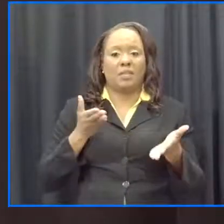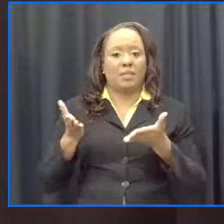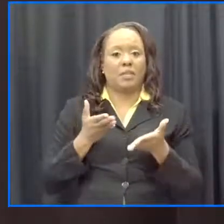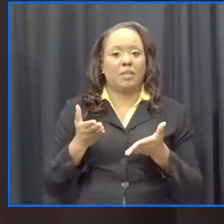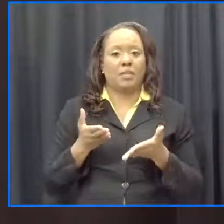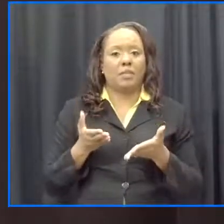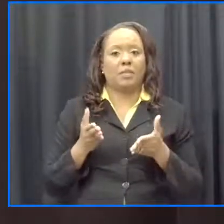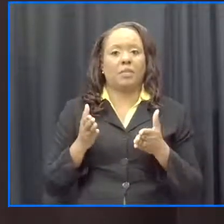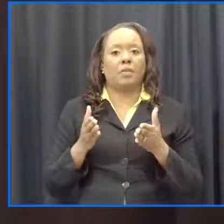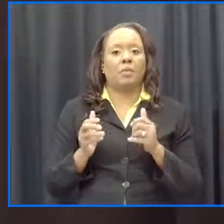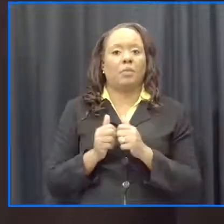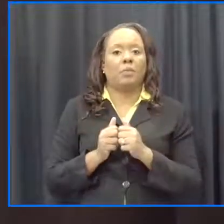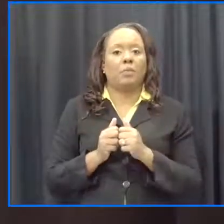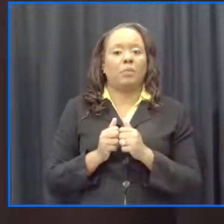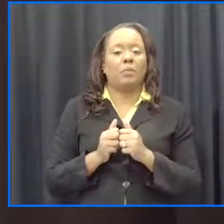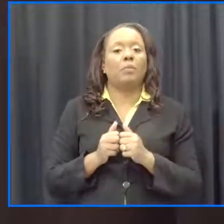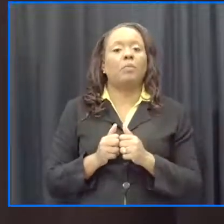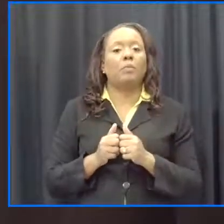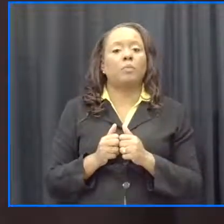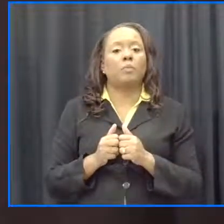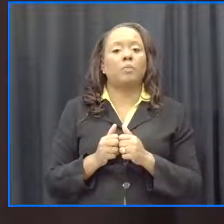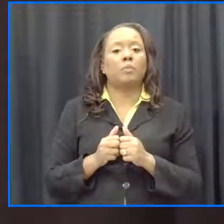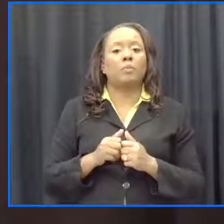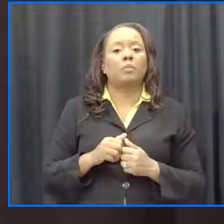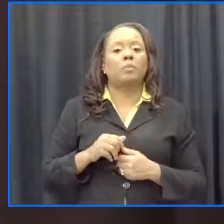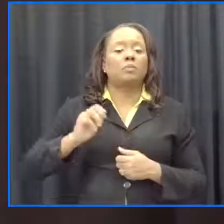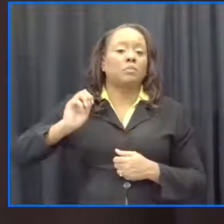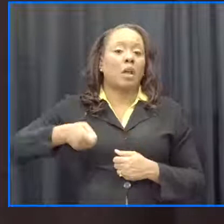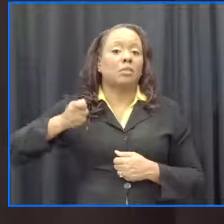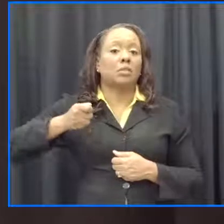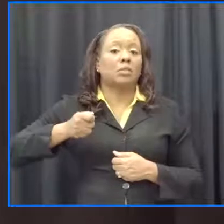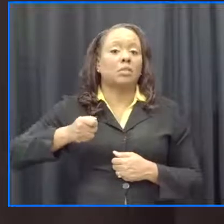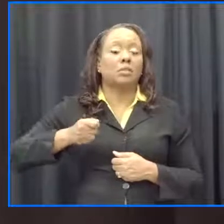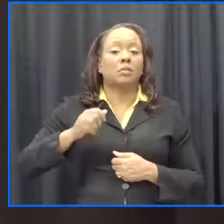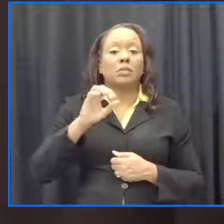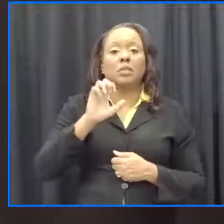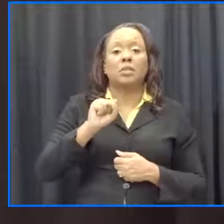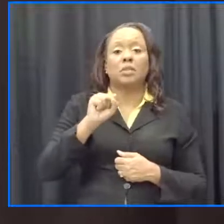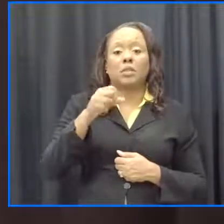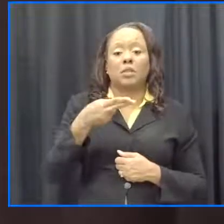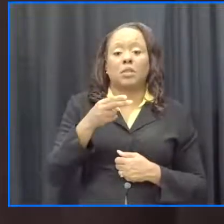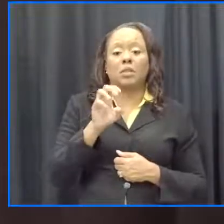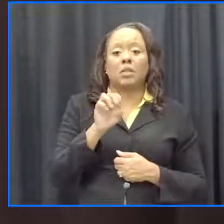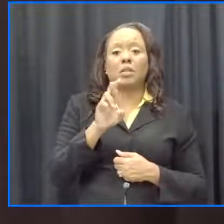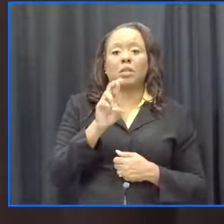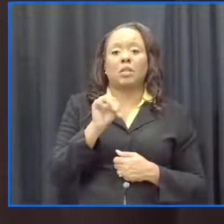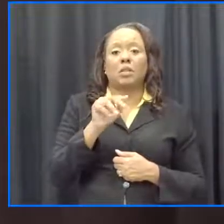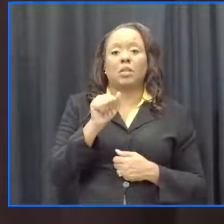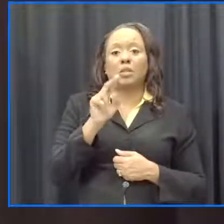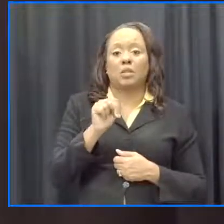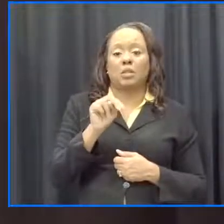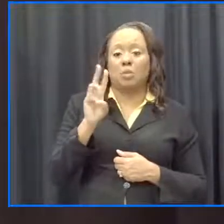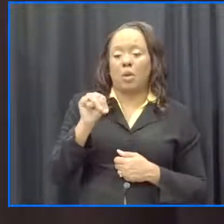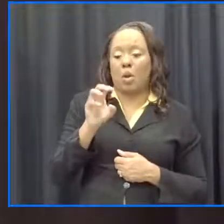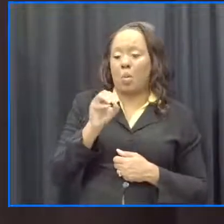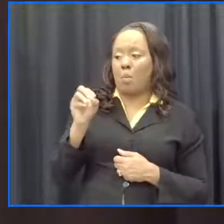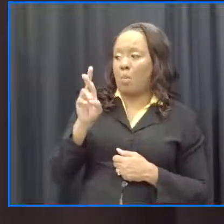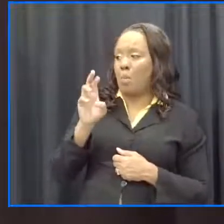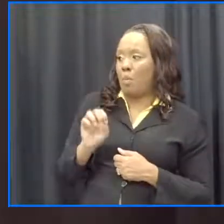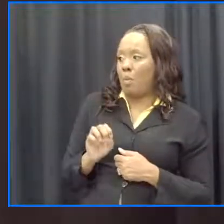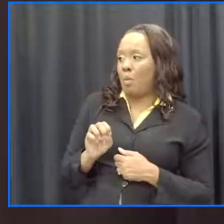Mr. Justice Sherman Moore and the former Chief Parliamentary Counsel has been made available to the